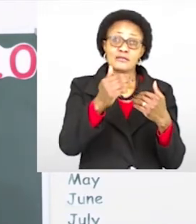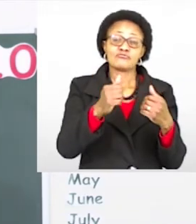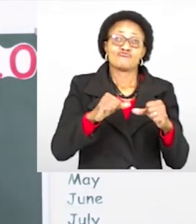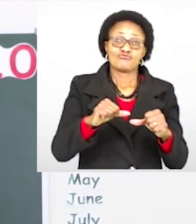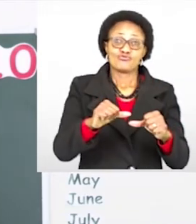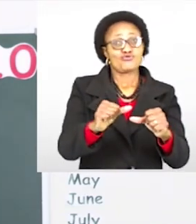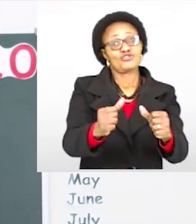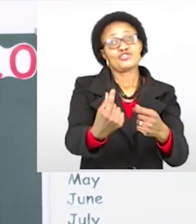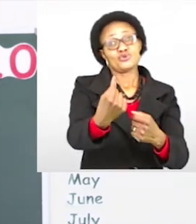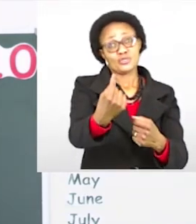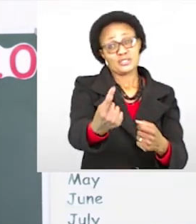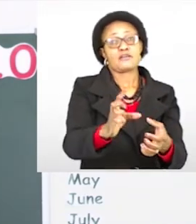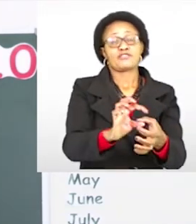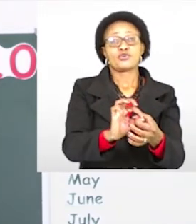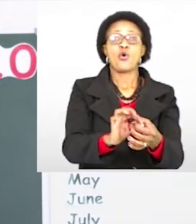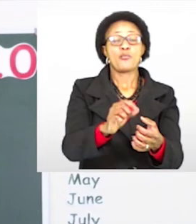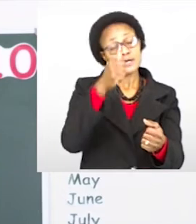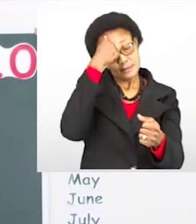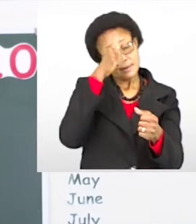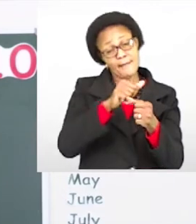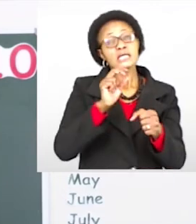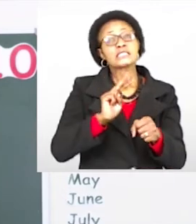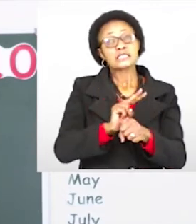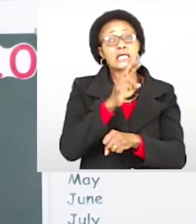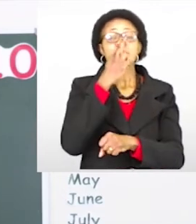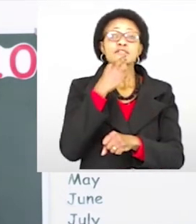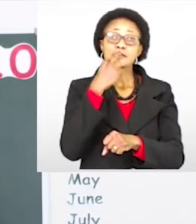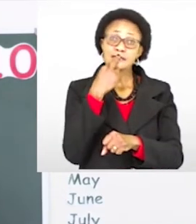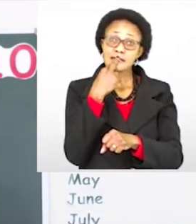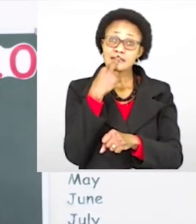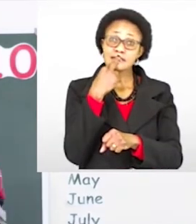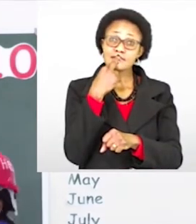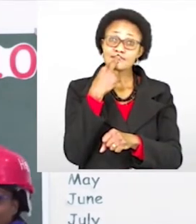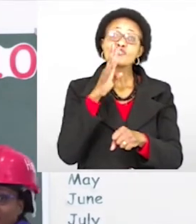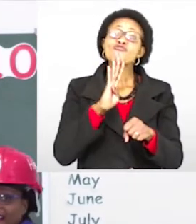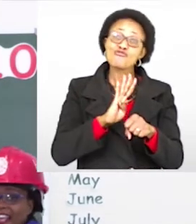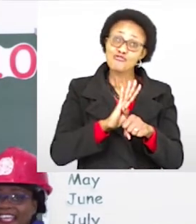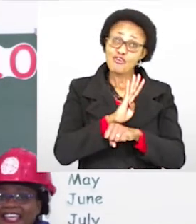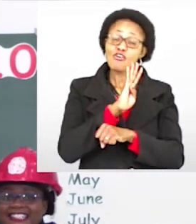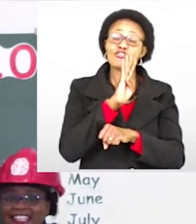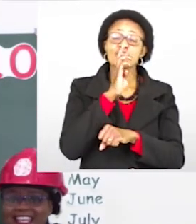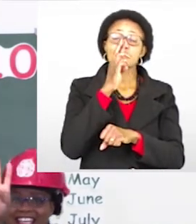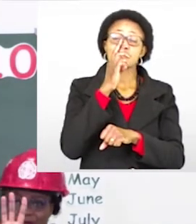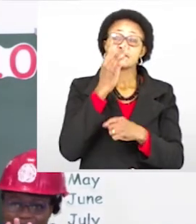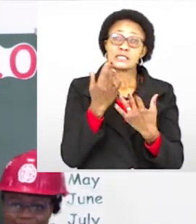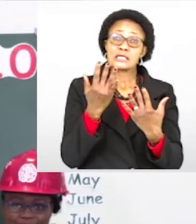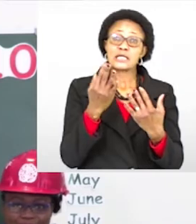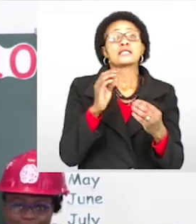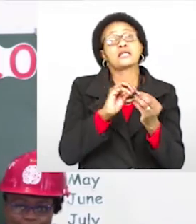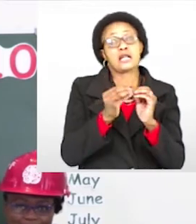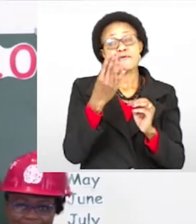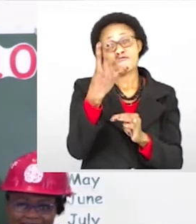the second one, remember, is number 2, and the fourth one is